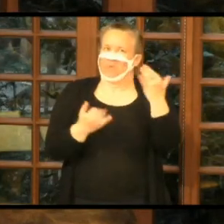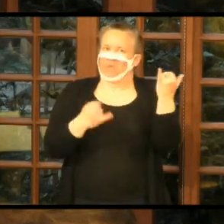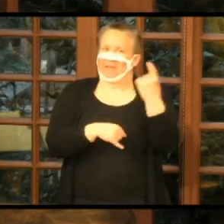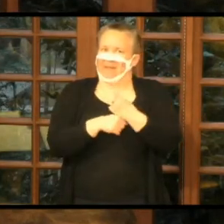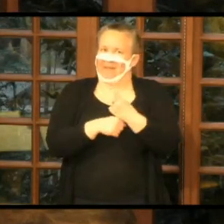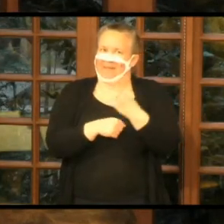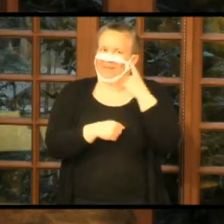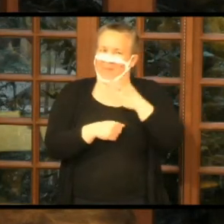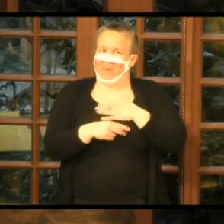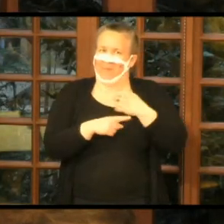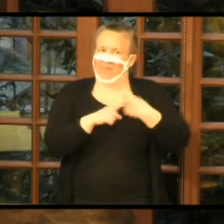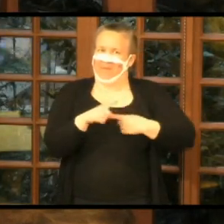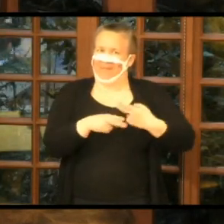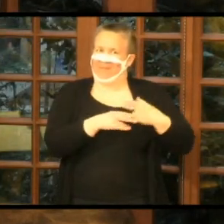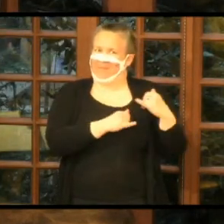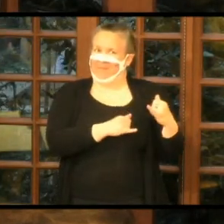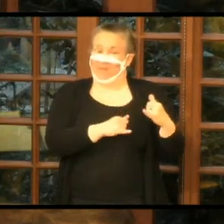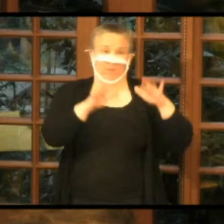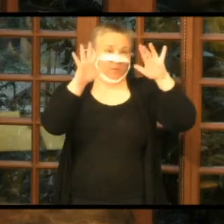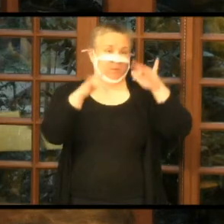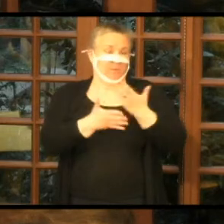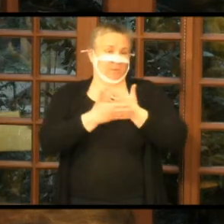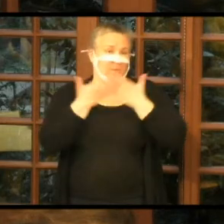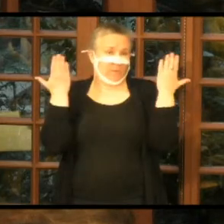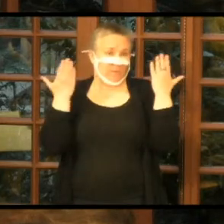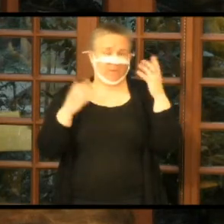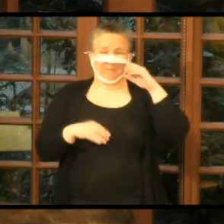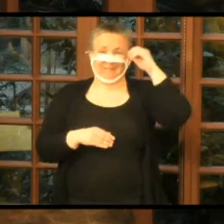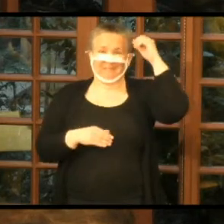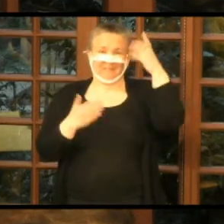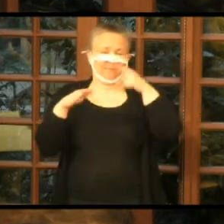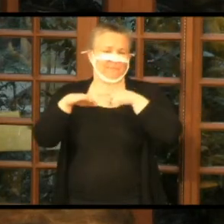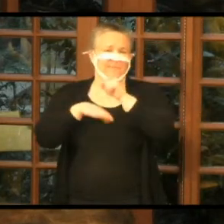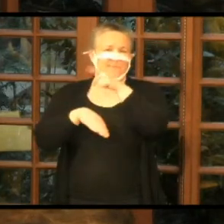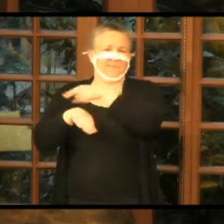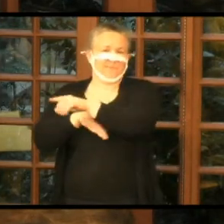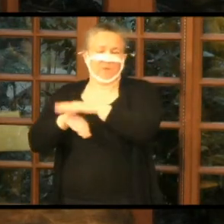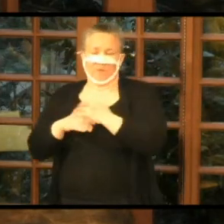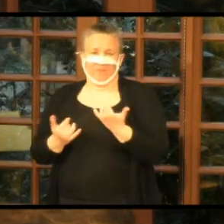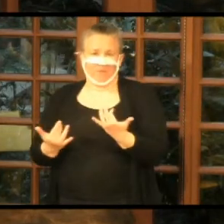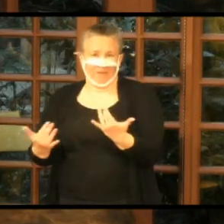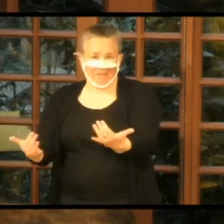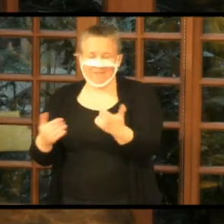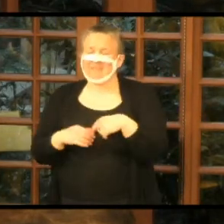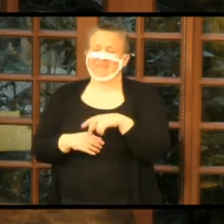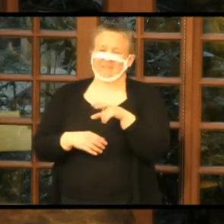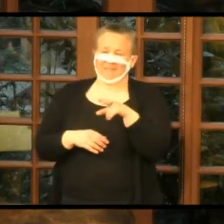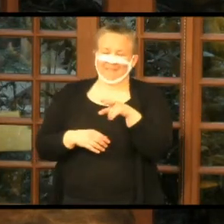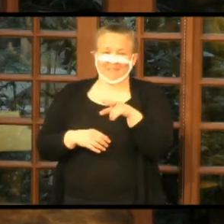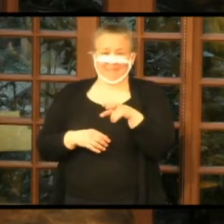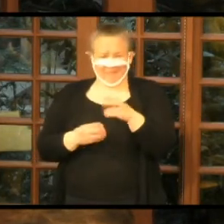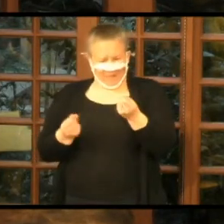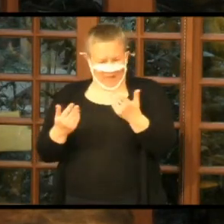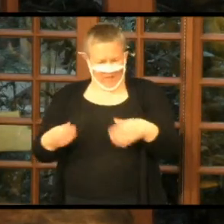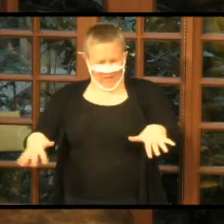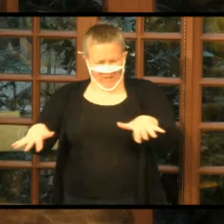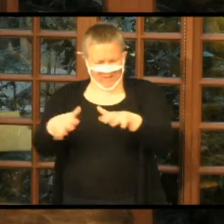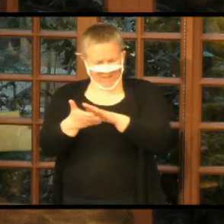namesake month. No snow in sight, sunlight refracting off dewy grass. It's such a nice lawn.